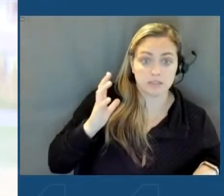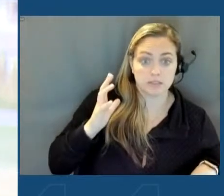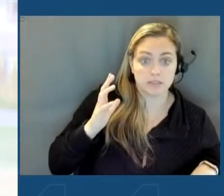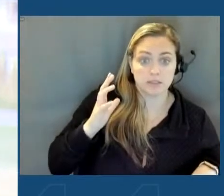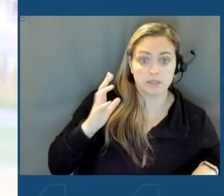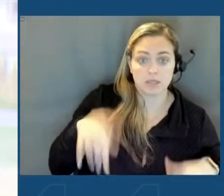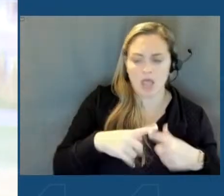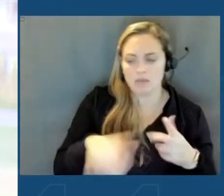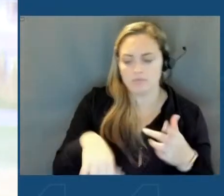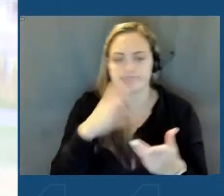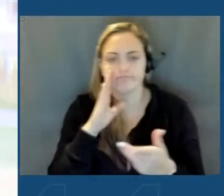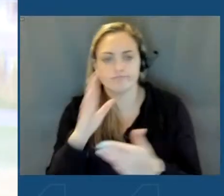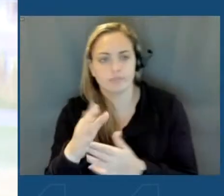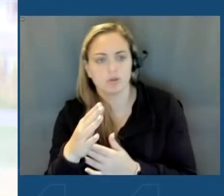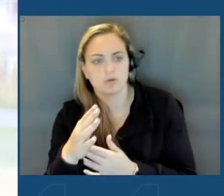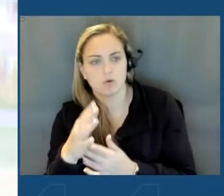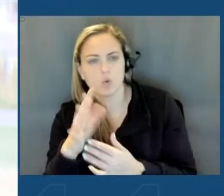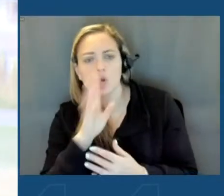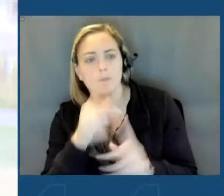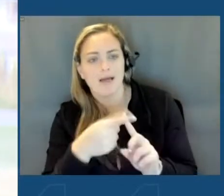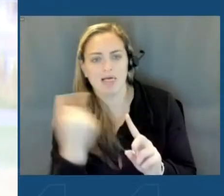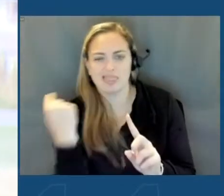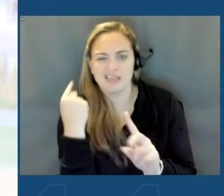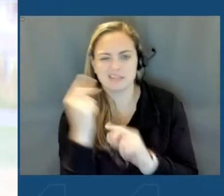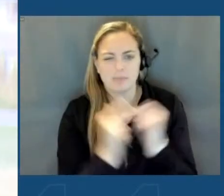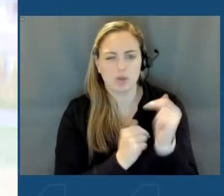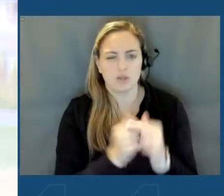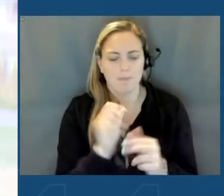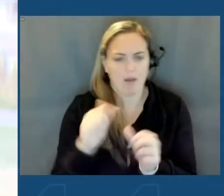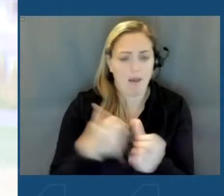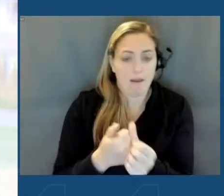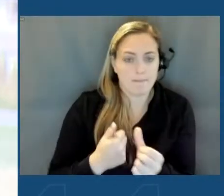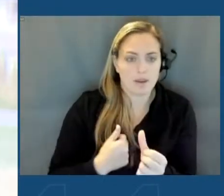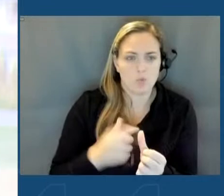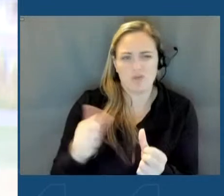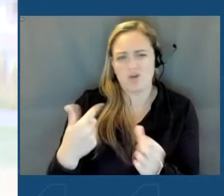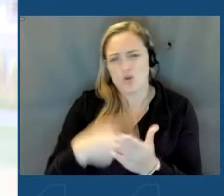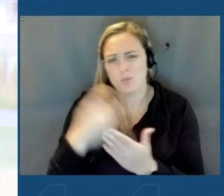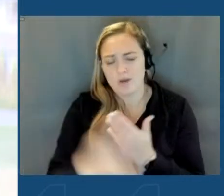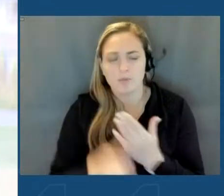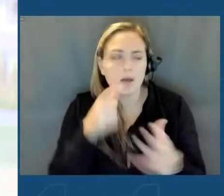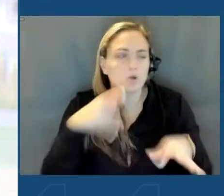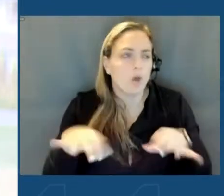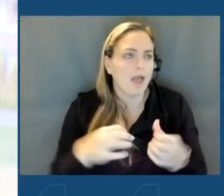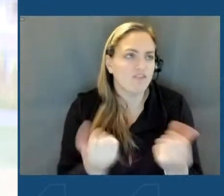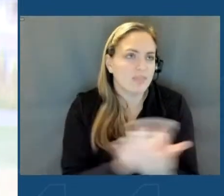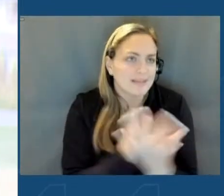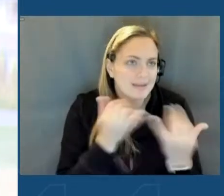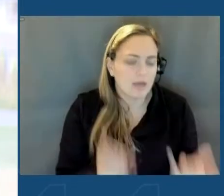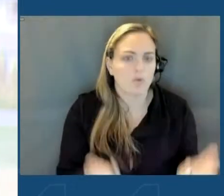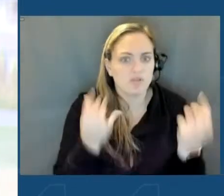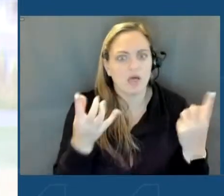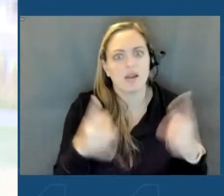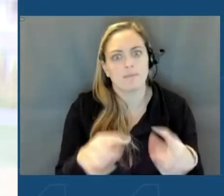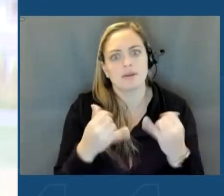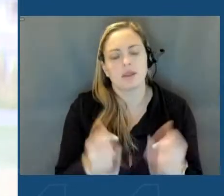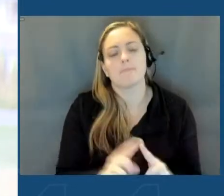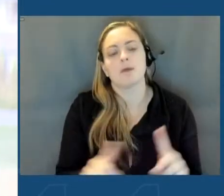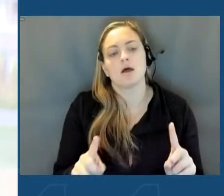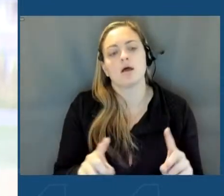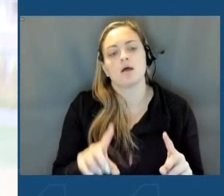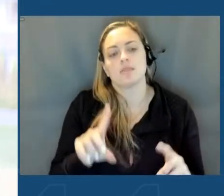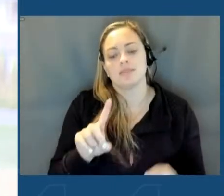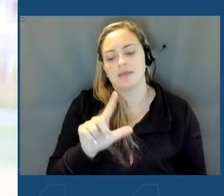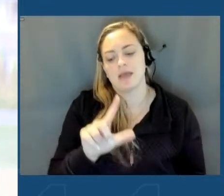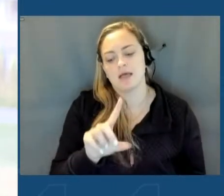again, we're going to be talking about this building and what's happening there. We got some other projects. I'm not going to say it all today because we have a lot going on. But also the